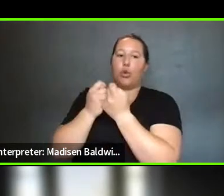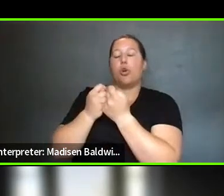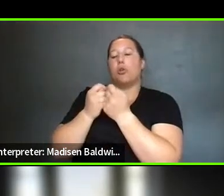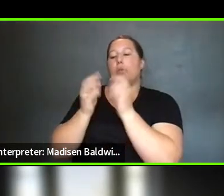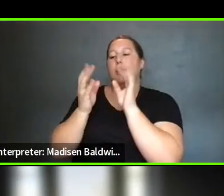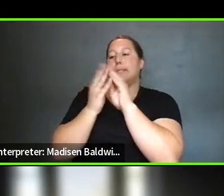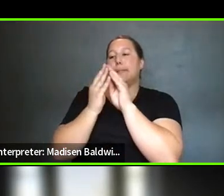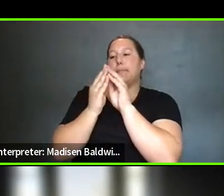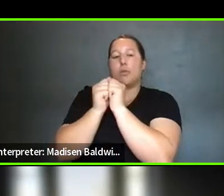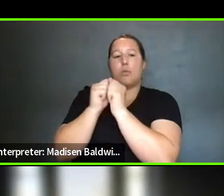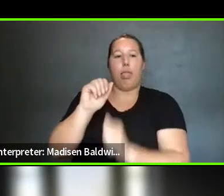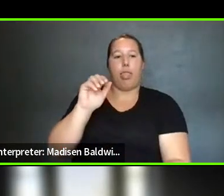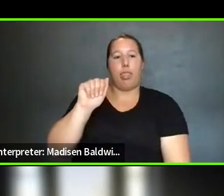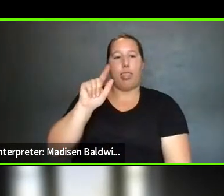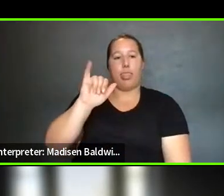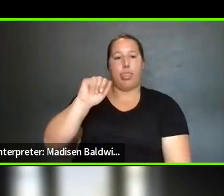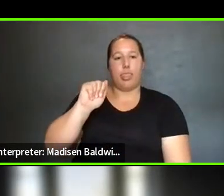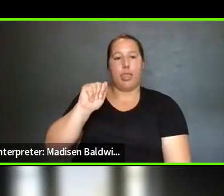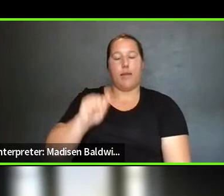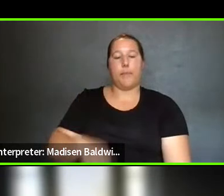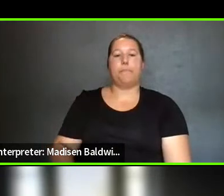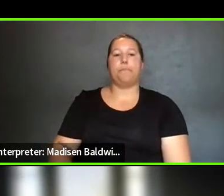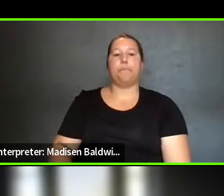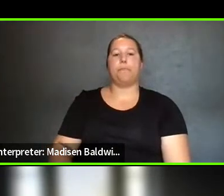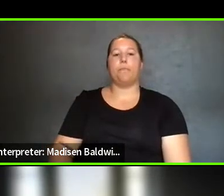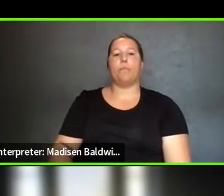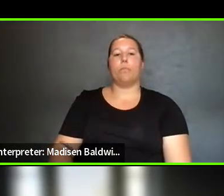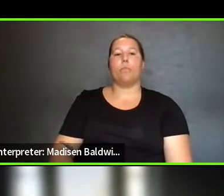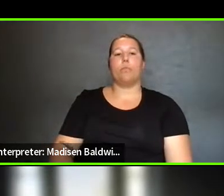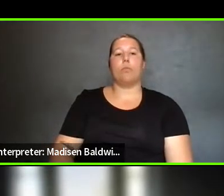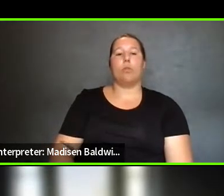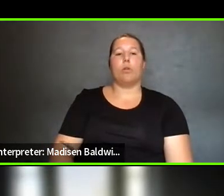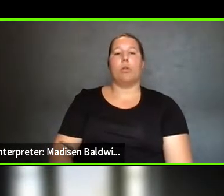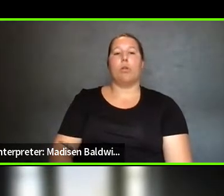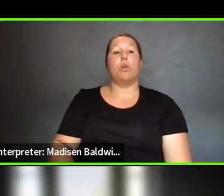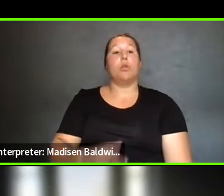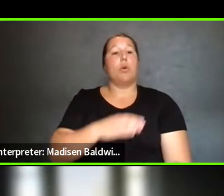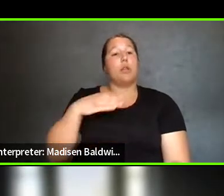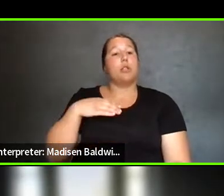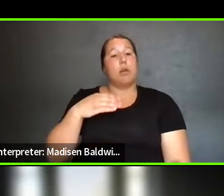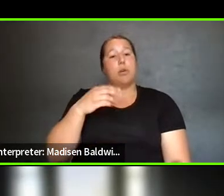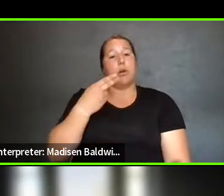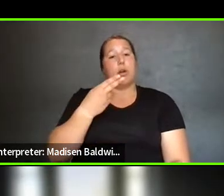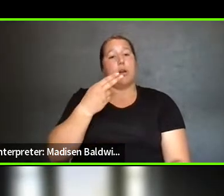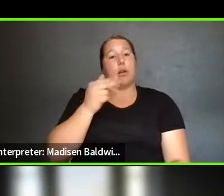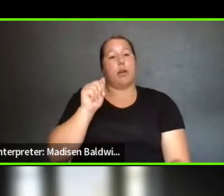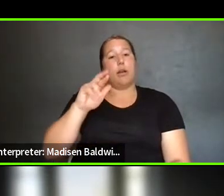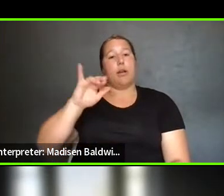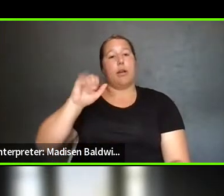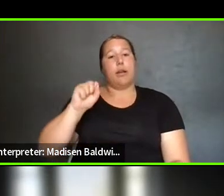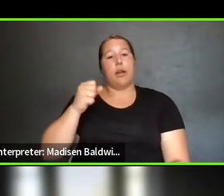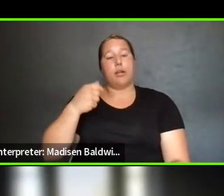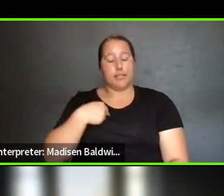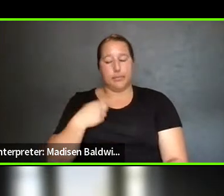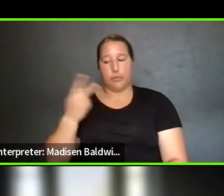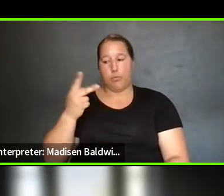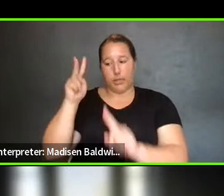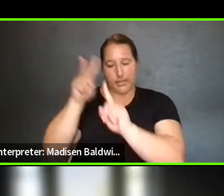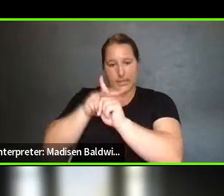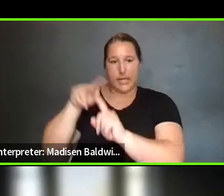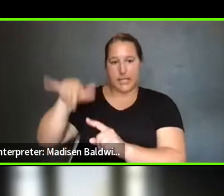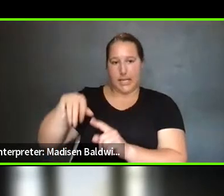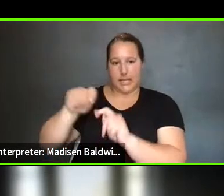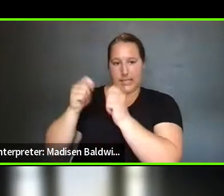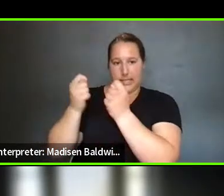monthly. But we will, Councilmember Harris and I were the ones assigned to that, will